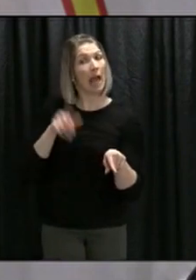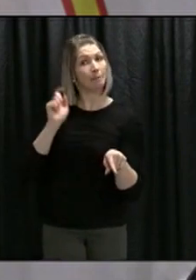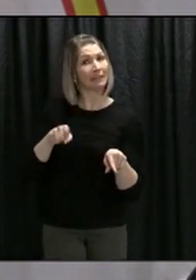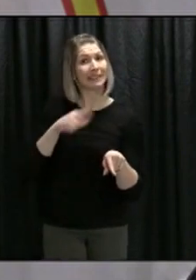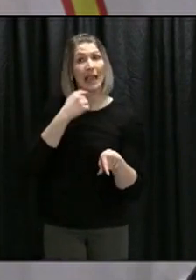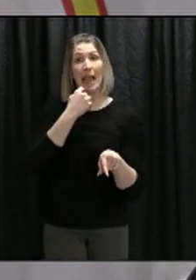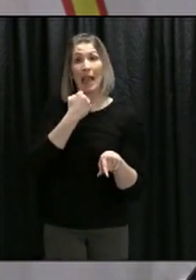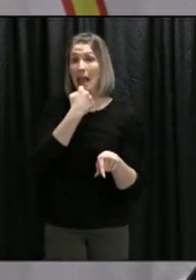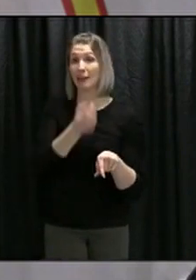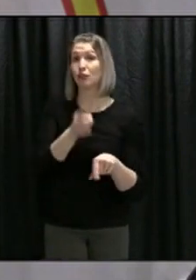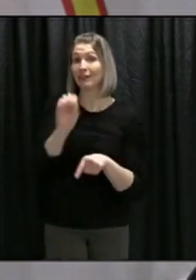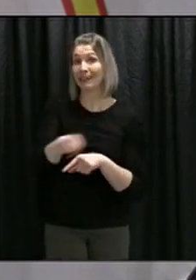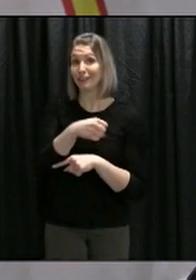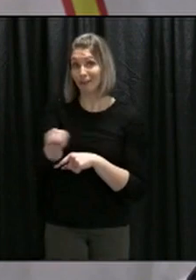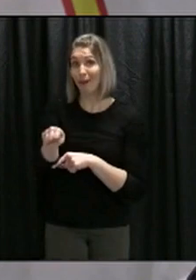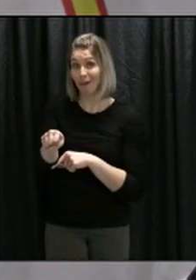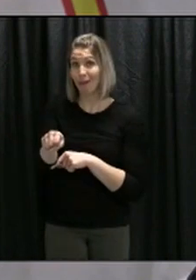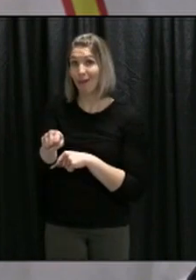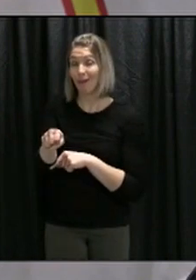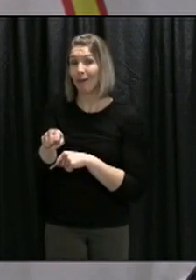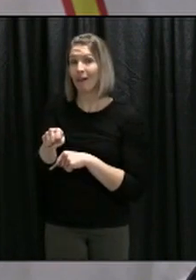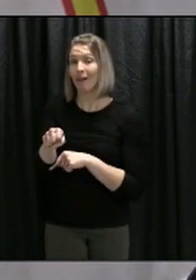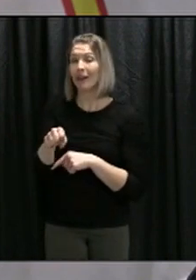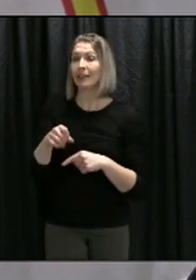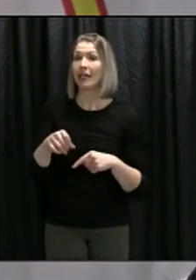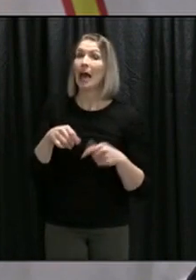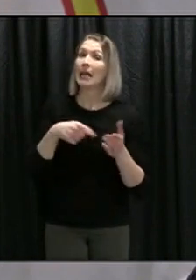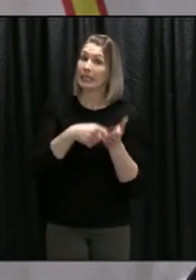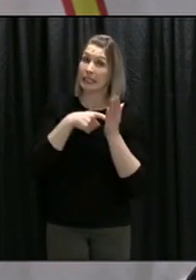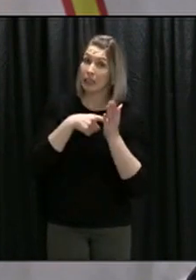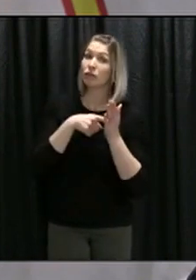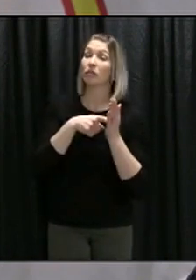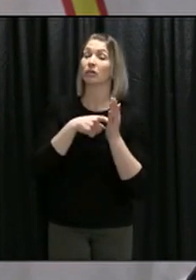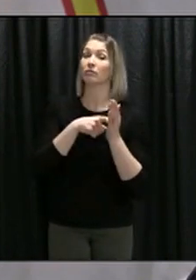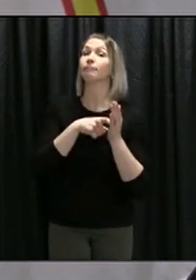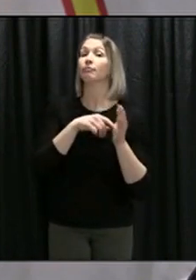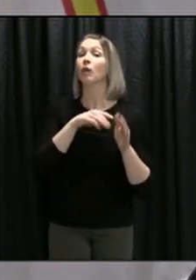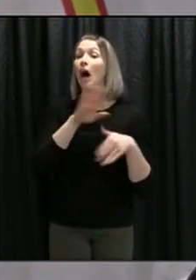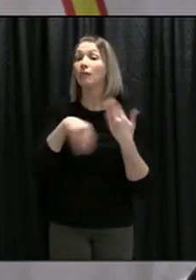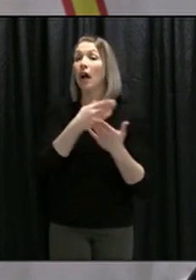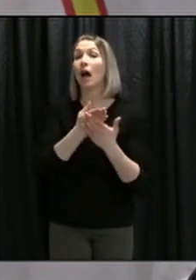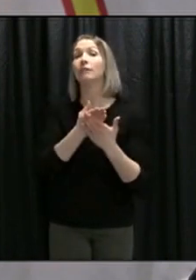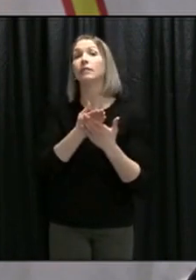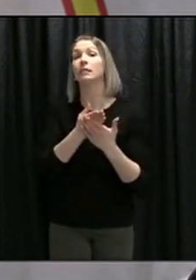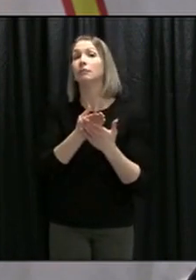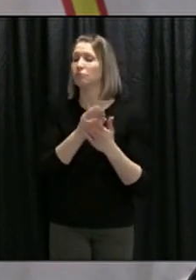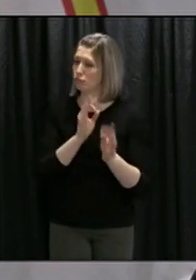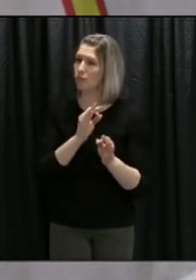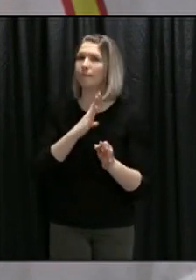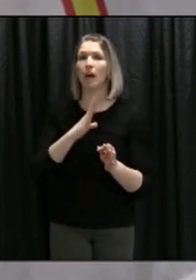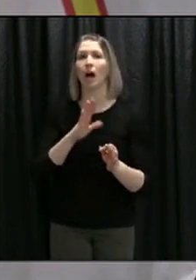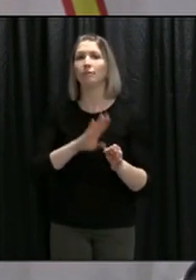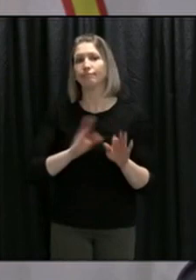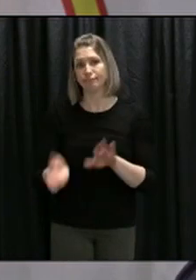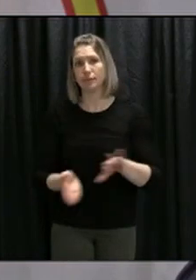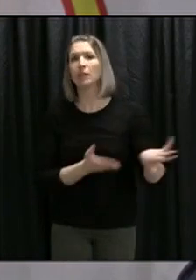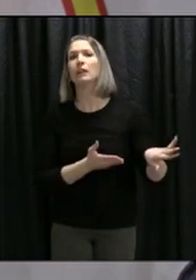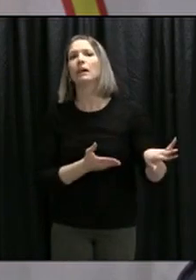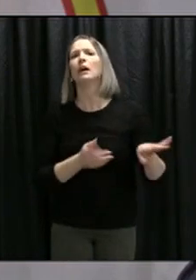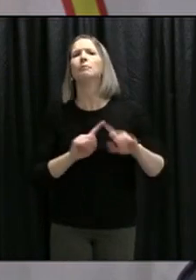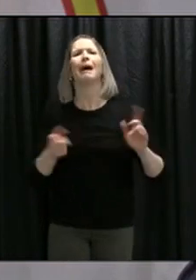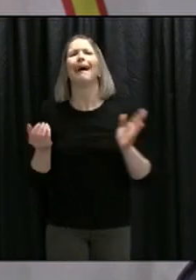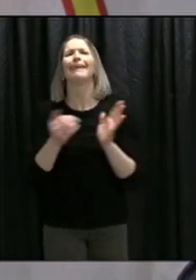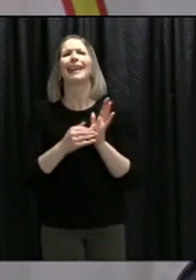non-essential travel is not something that's permitted, and certainly it goes, as we said, all of us have said, it goes with some common sense too. Don't go looking for